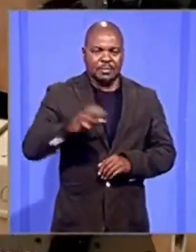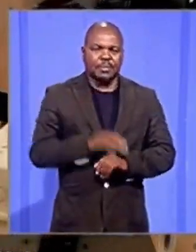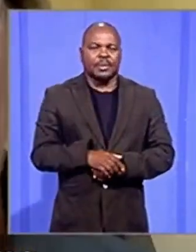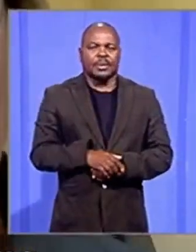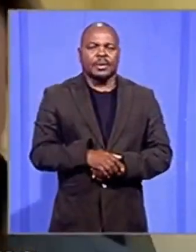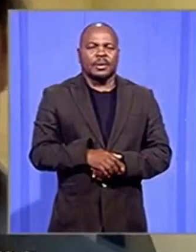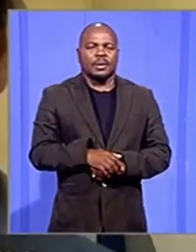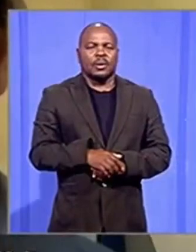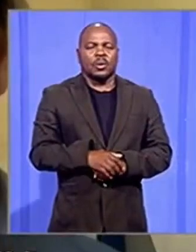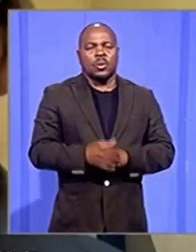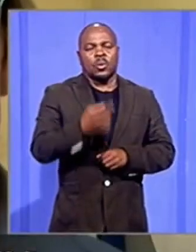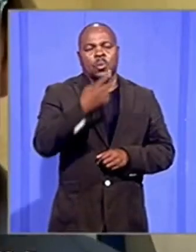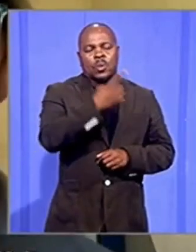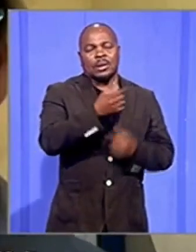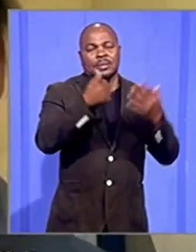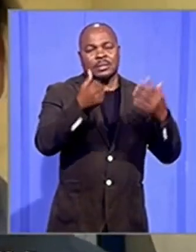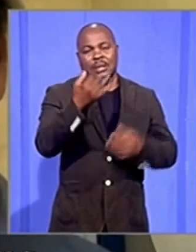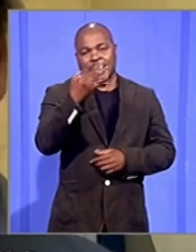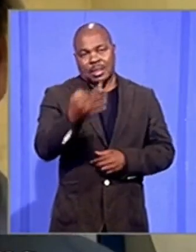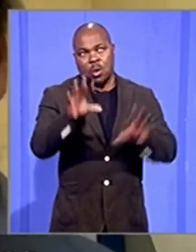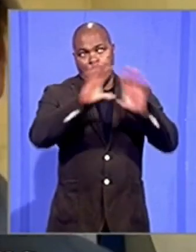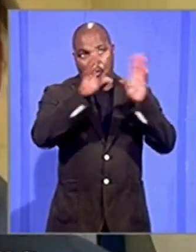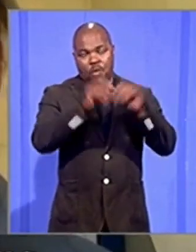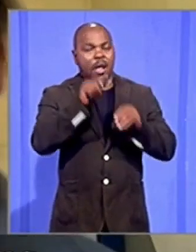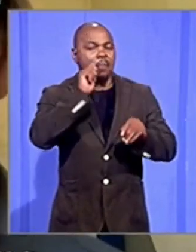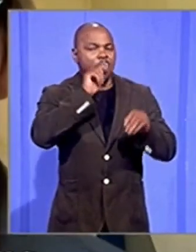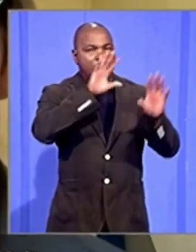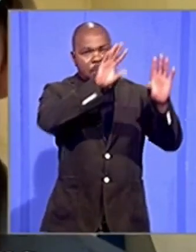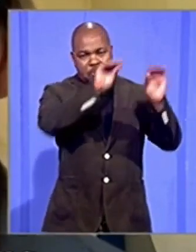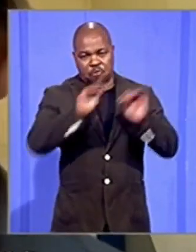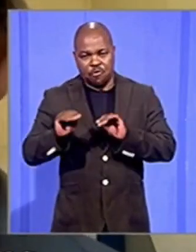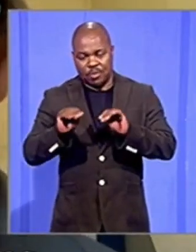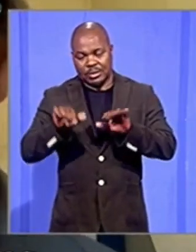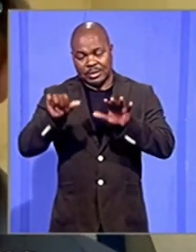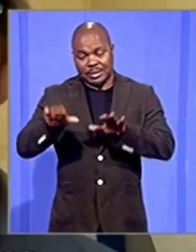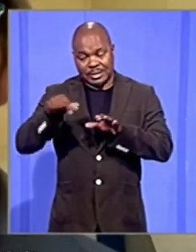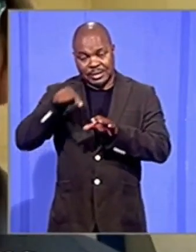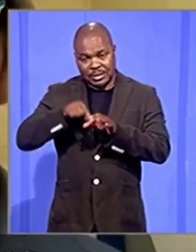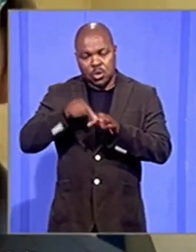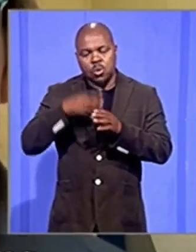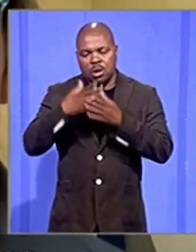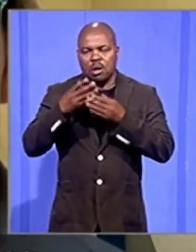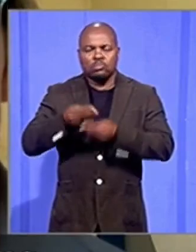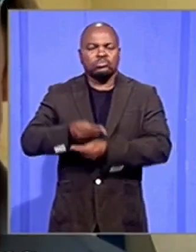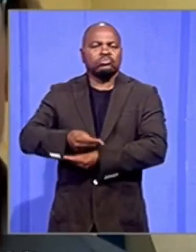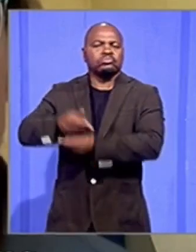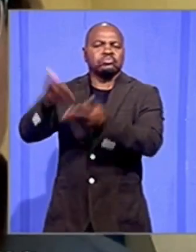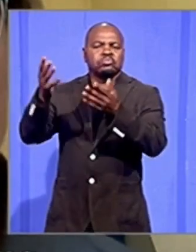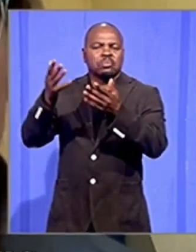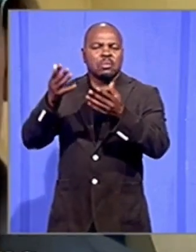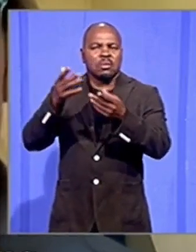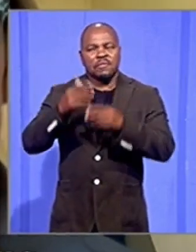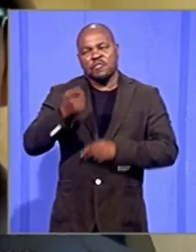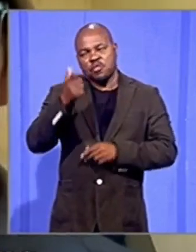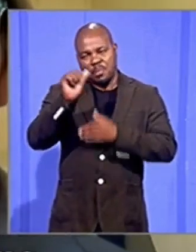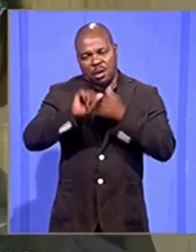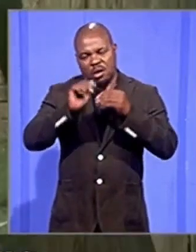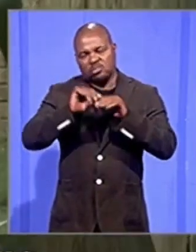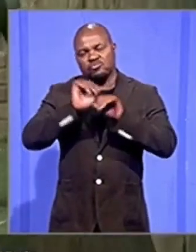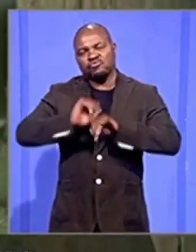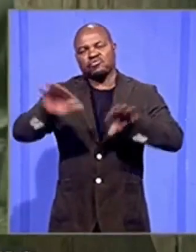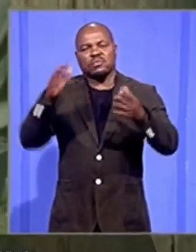moved 163 birds in total. Of those, 16 are releasable, and they will be released in the next few months